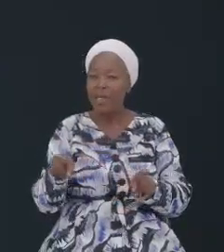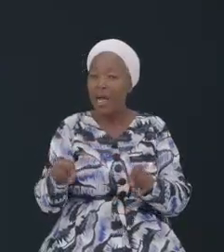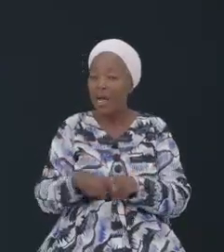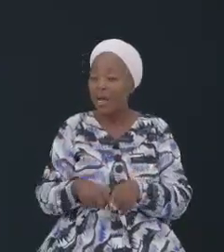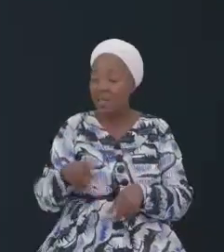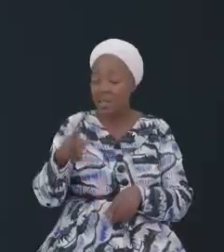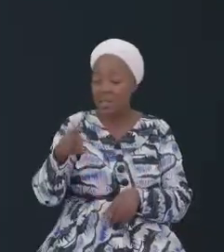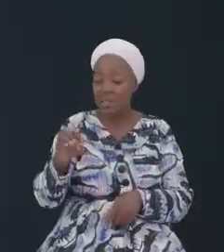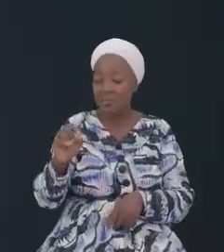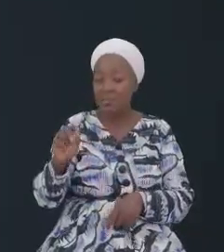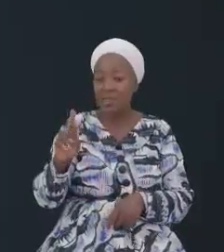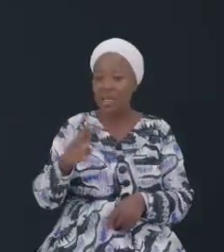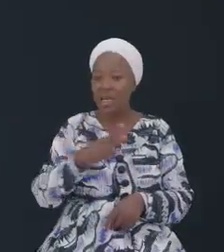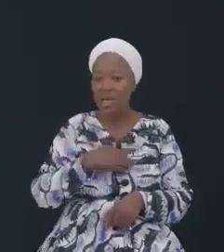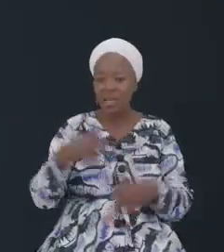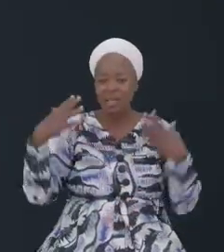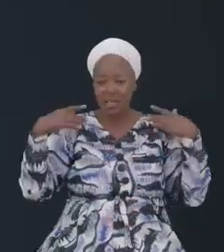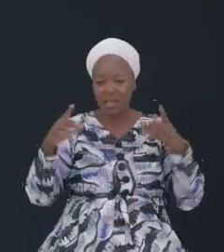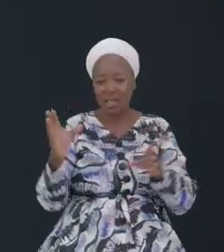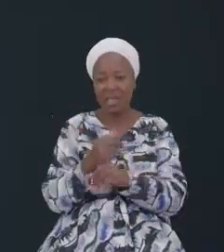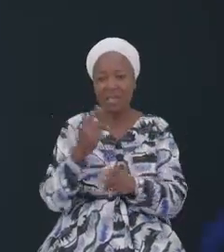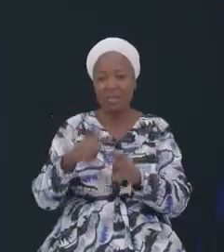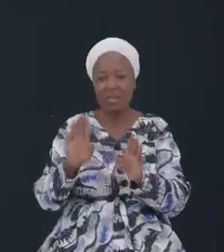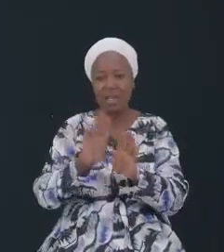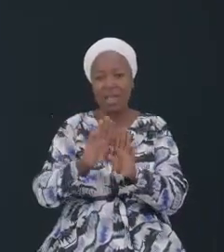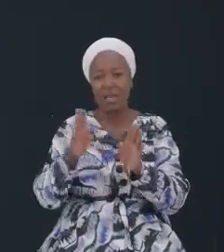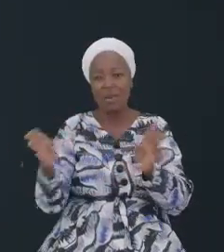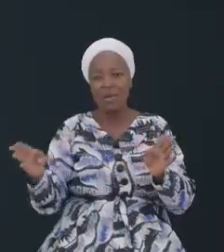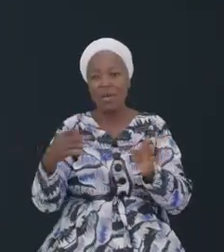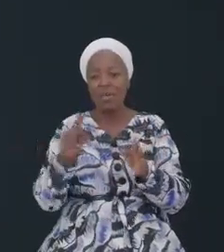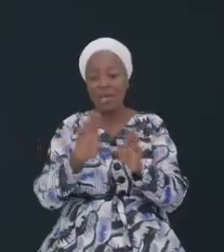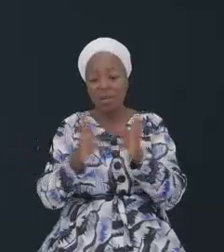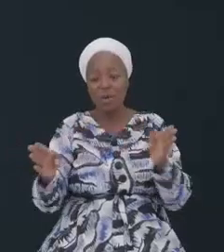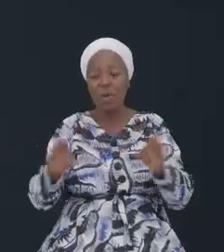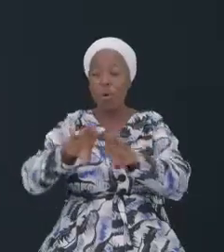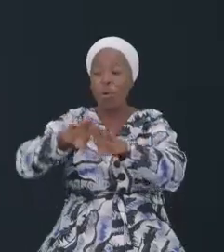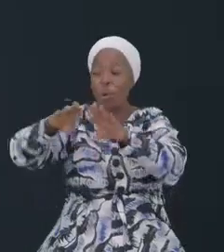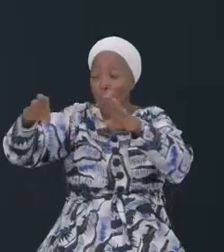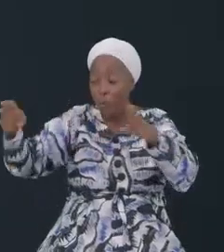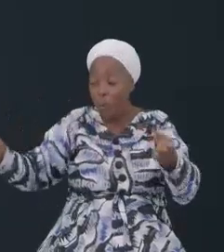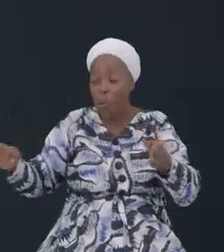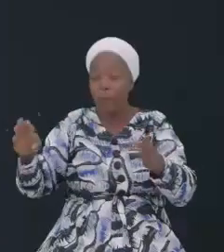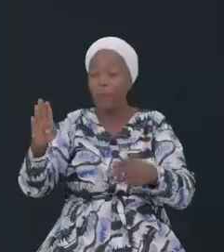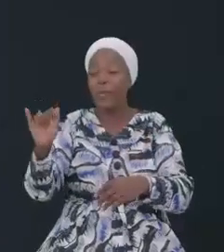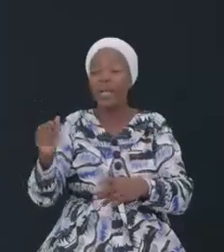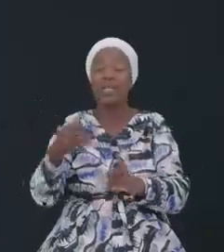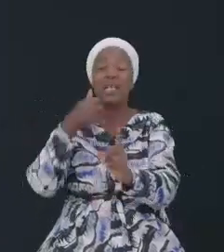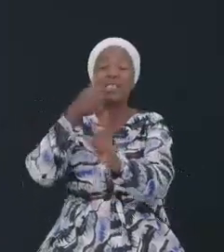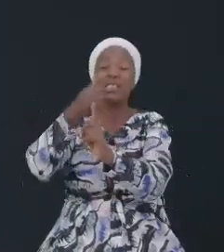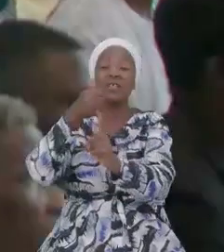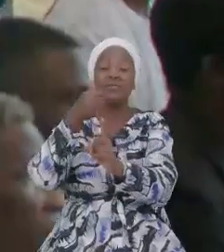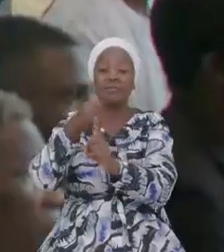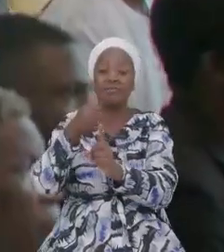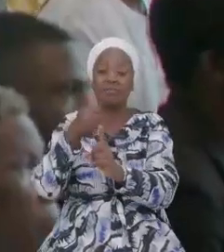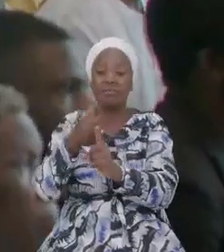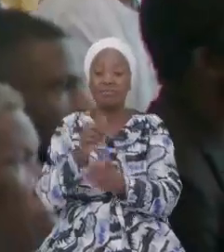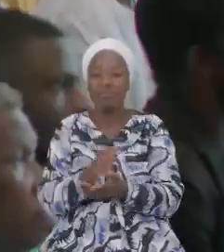Peter and the angel got to the door opened by itself.